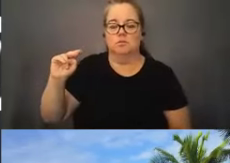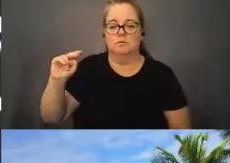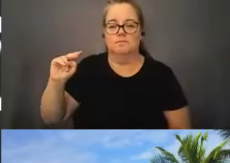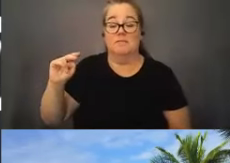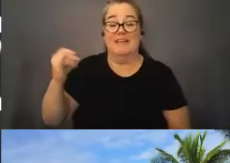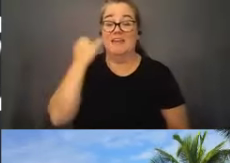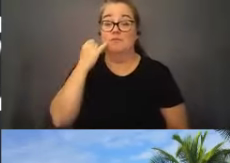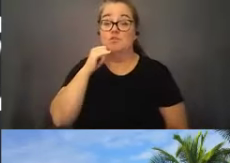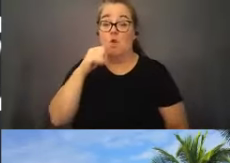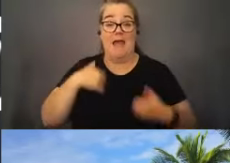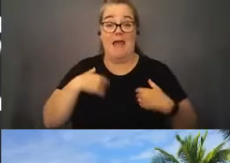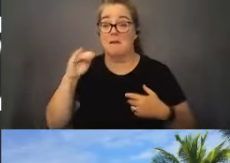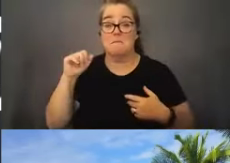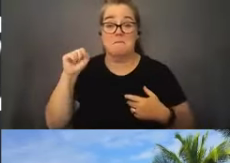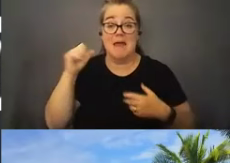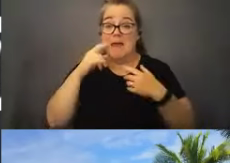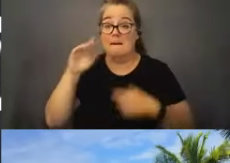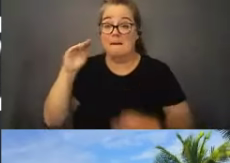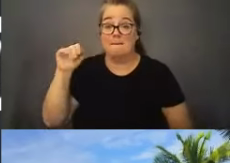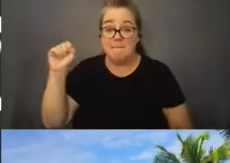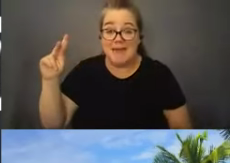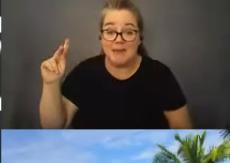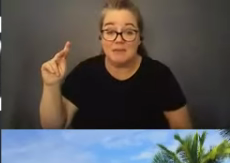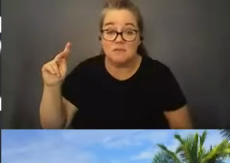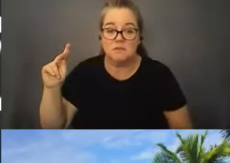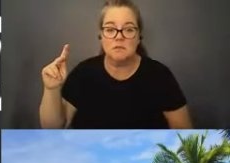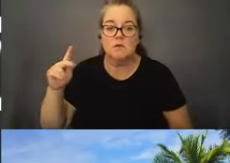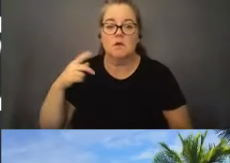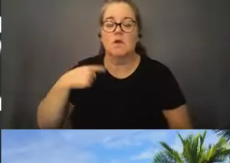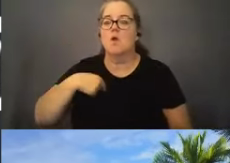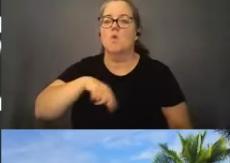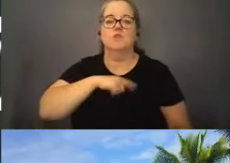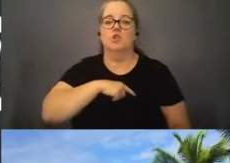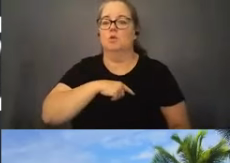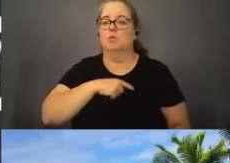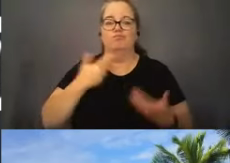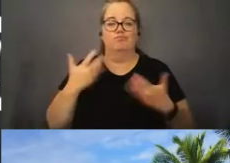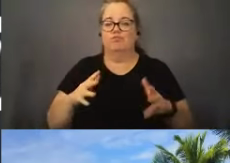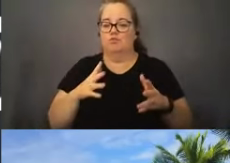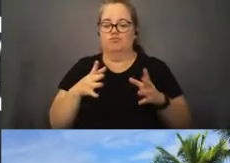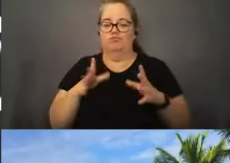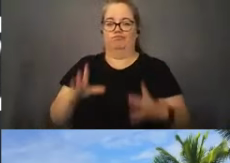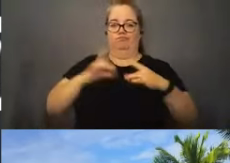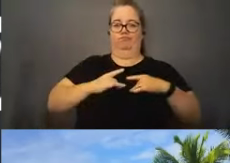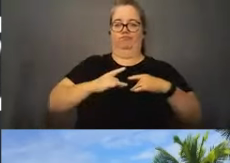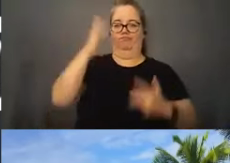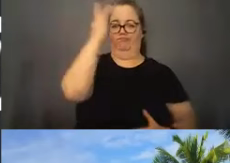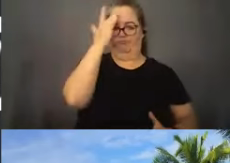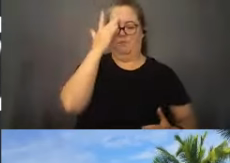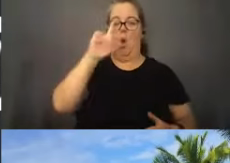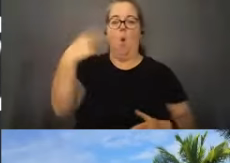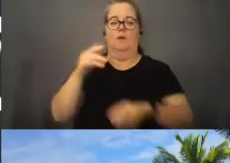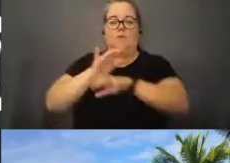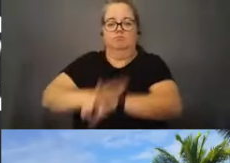have a mask, because we don't want to get any diseases from anyone, to just do chest compressions.